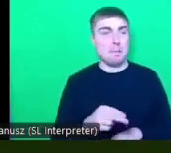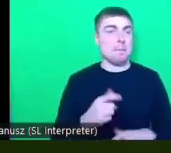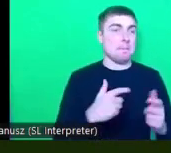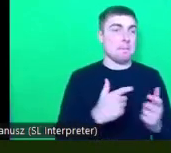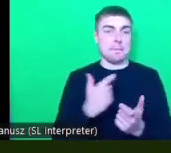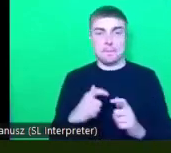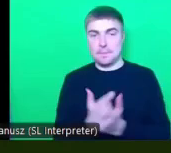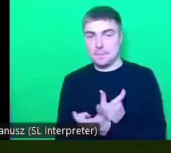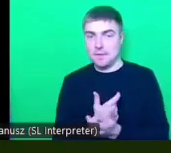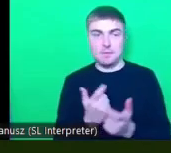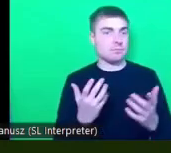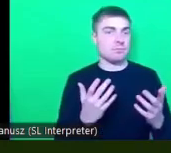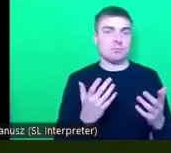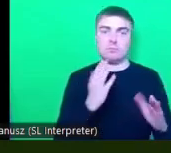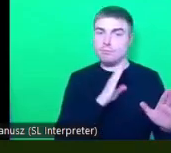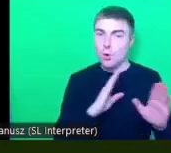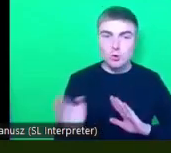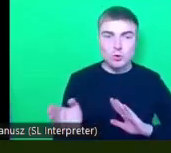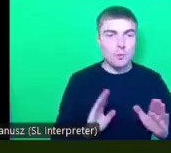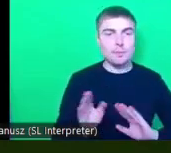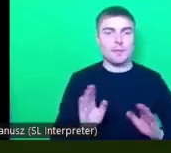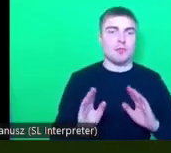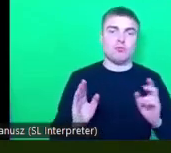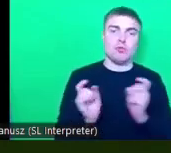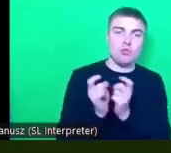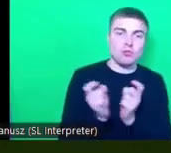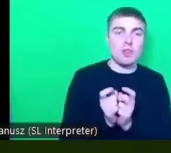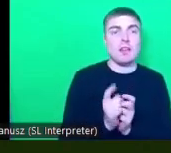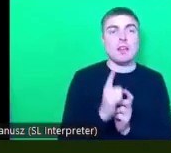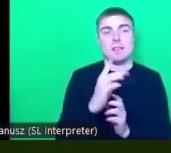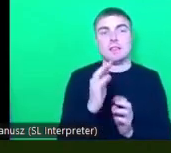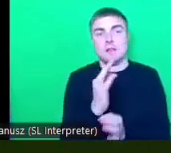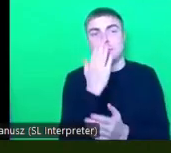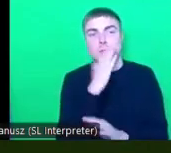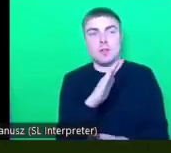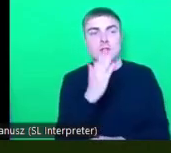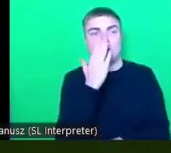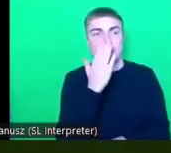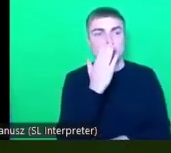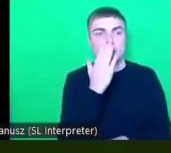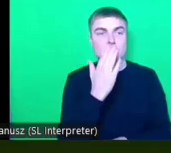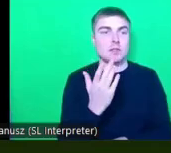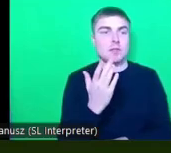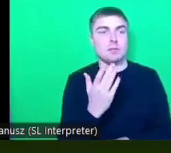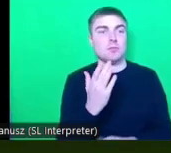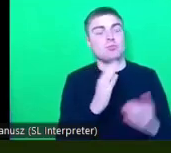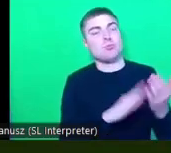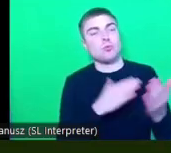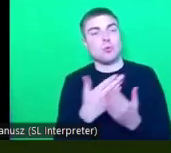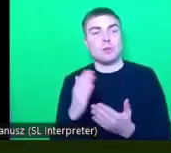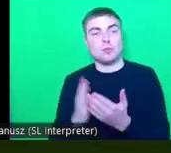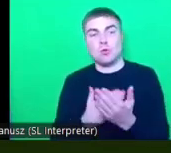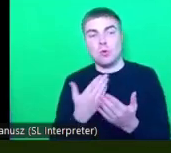show you here one example here regarding tolerance levels, and also referring a little bit back to John Linnell's talk